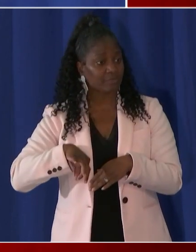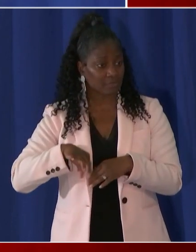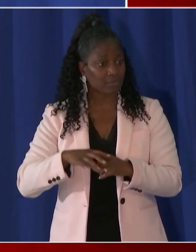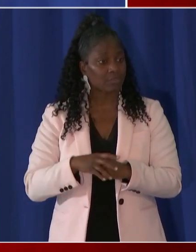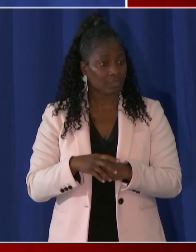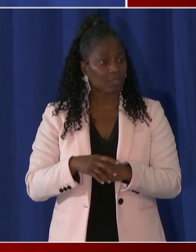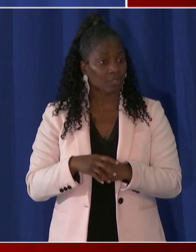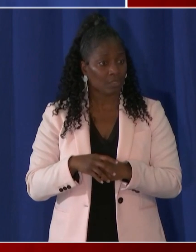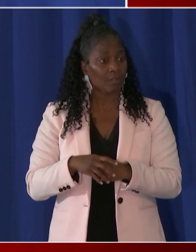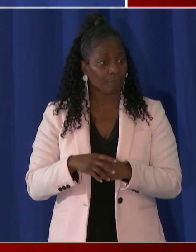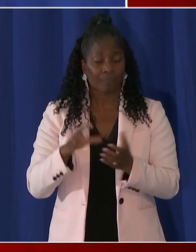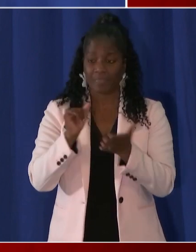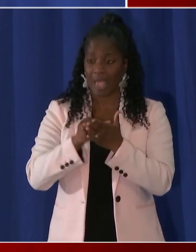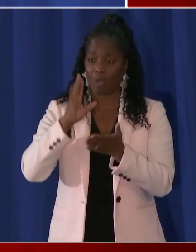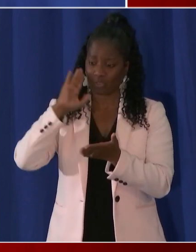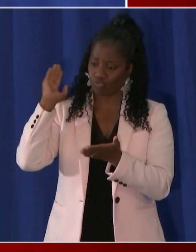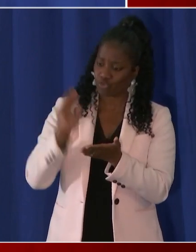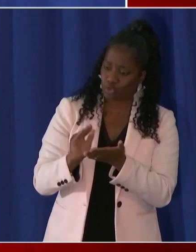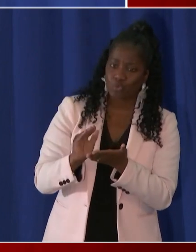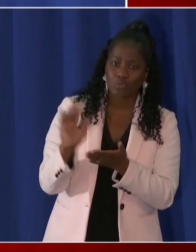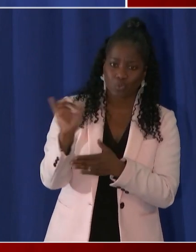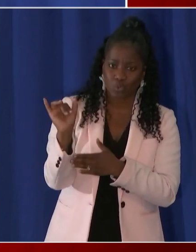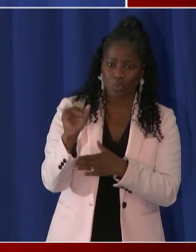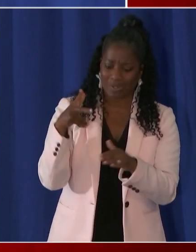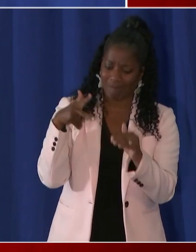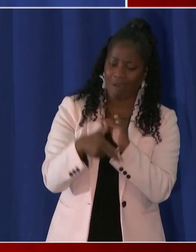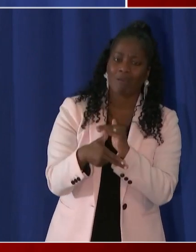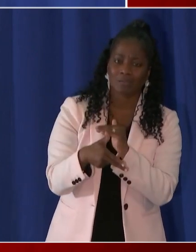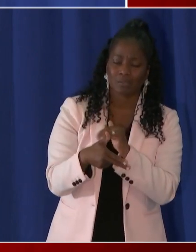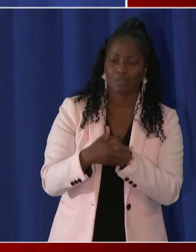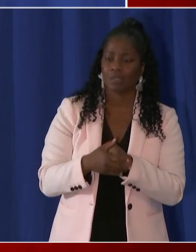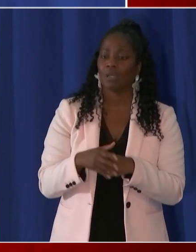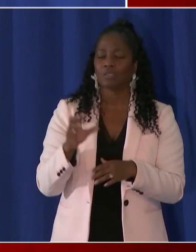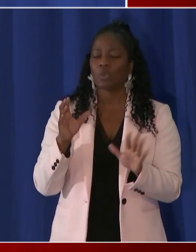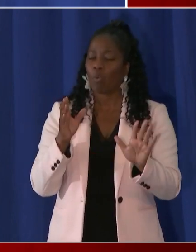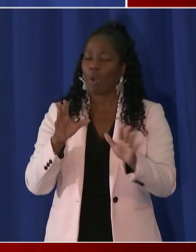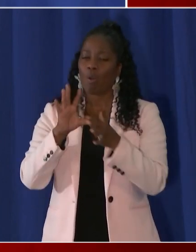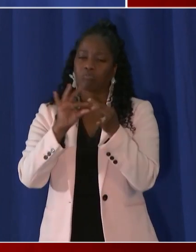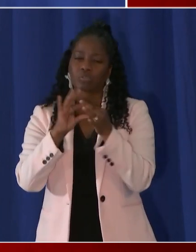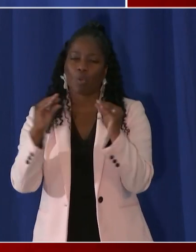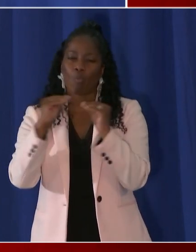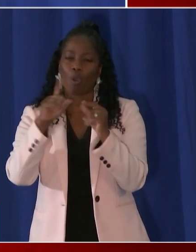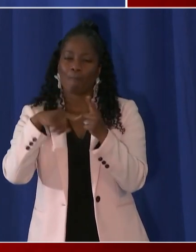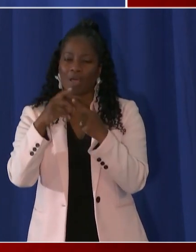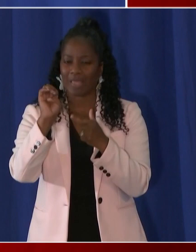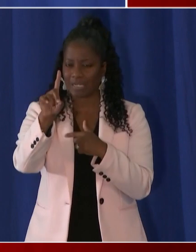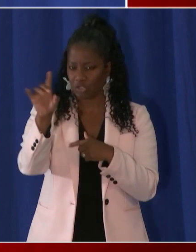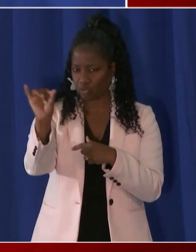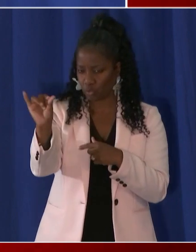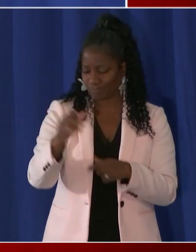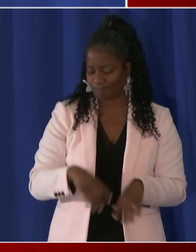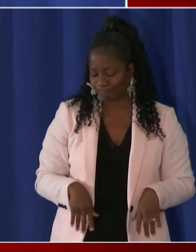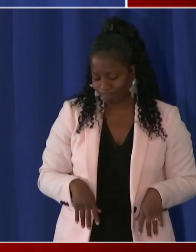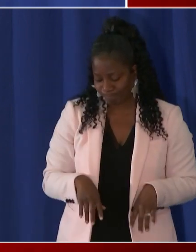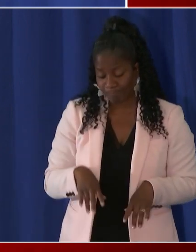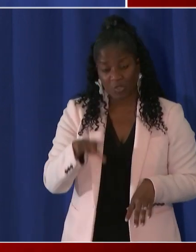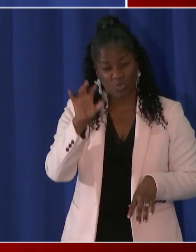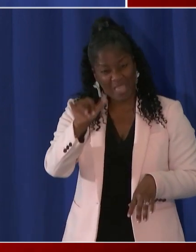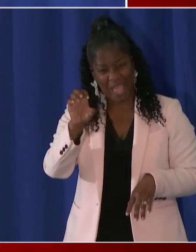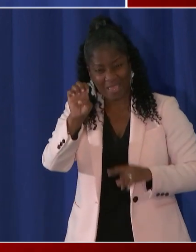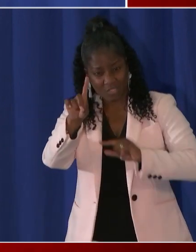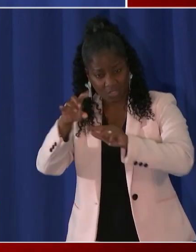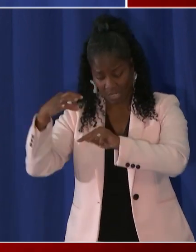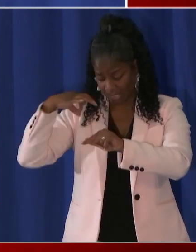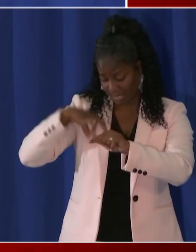incentives that were reduced as well. And let me just say a little bit about the education incentives, because